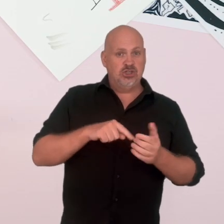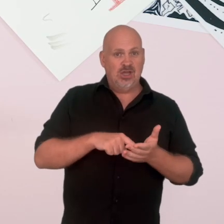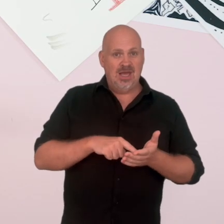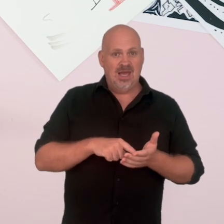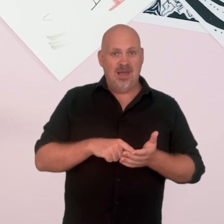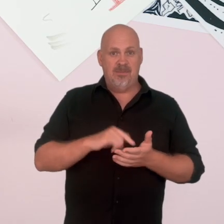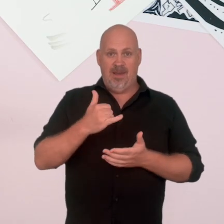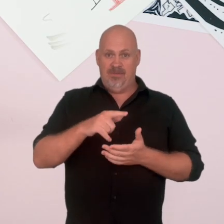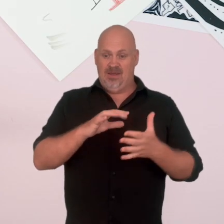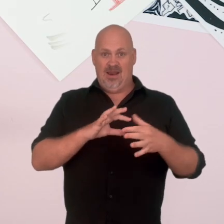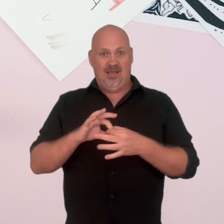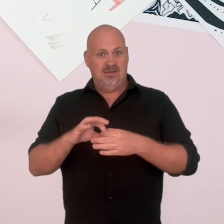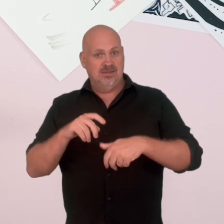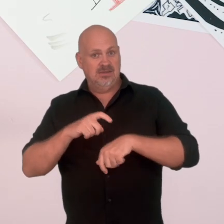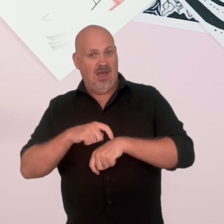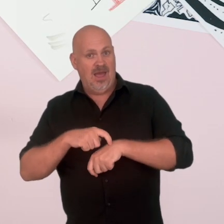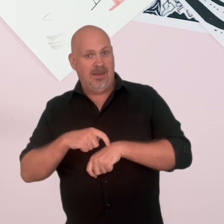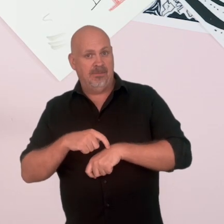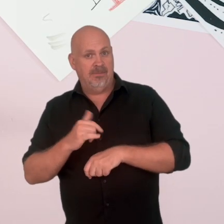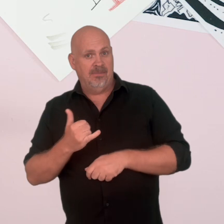of this equation to do with time.